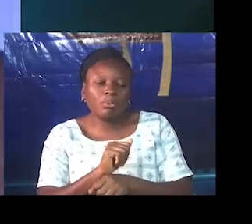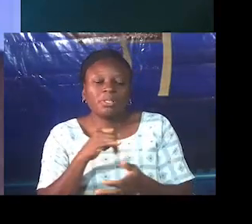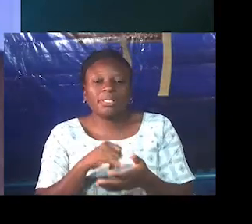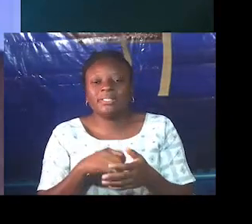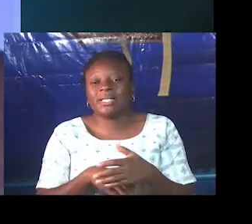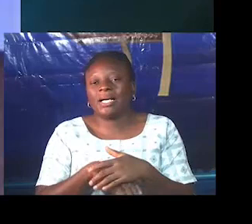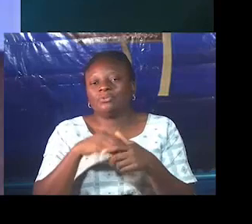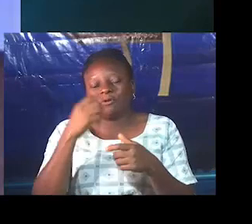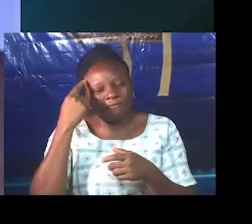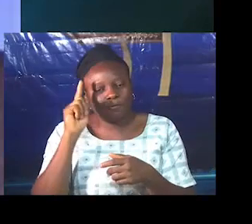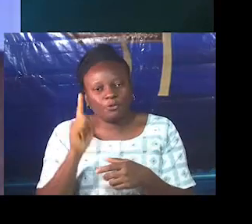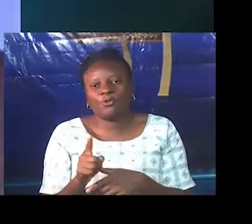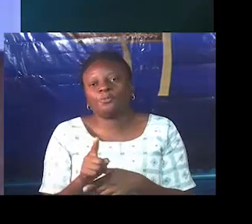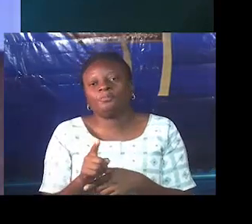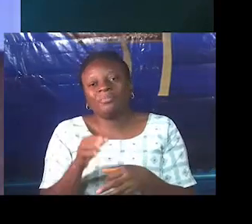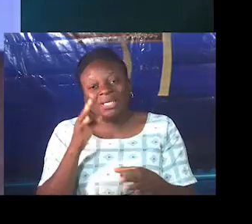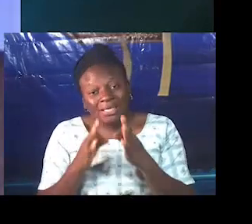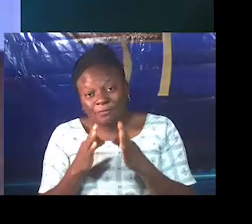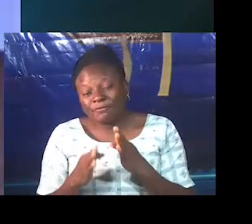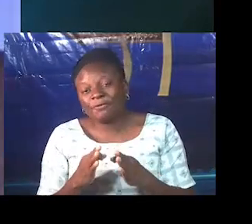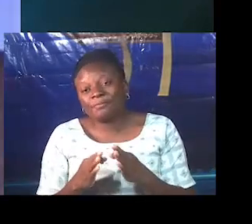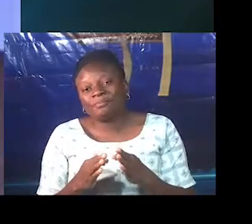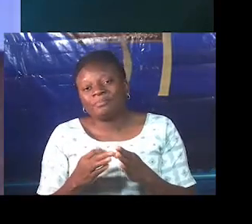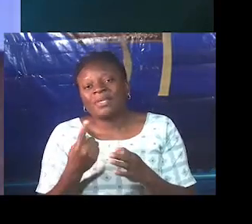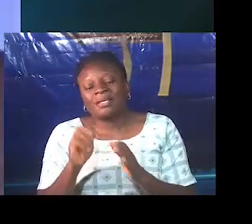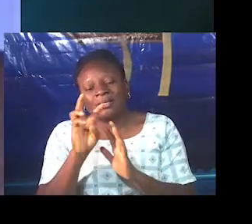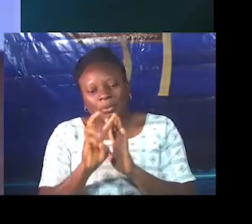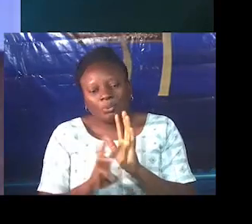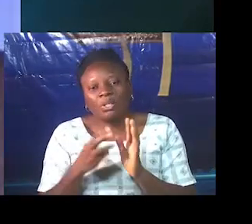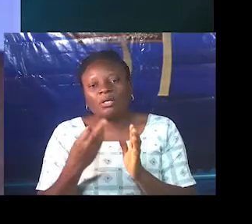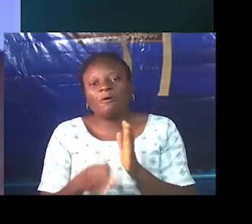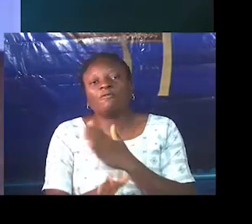Listen. If the will of God